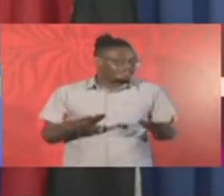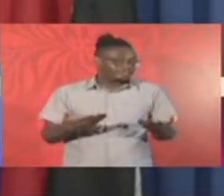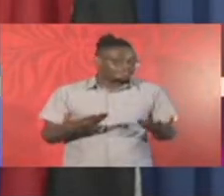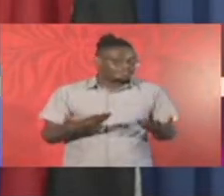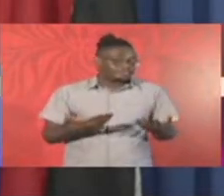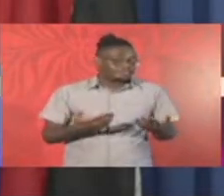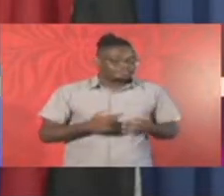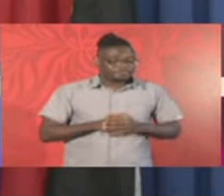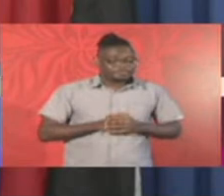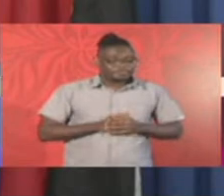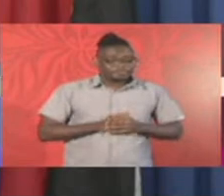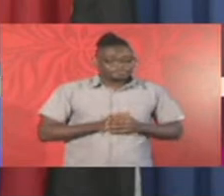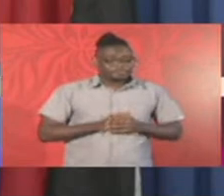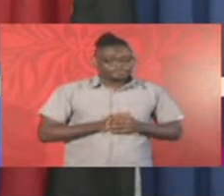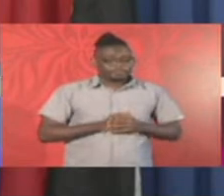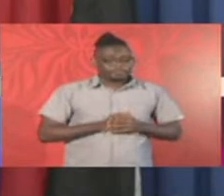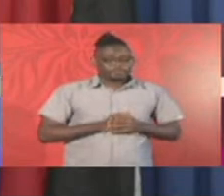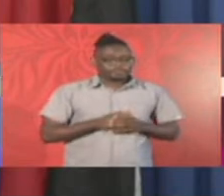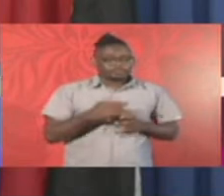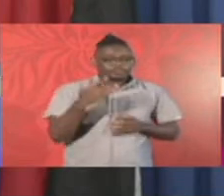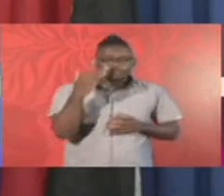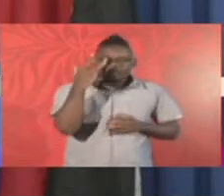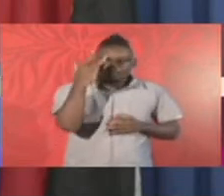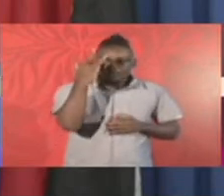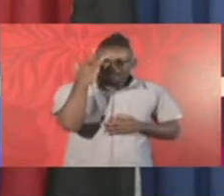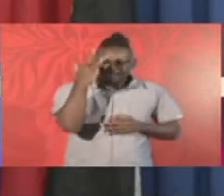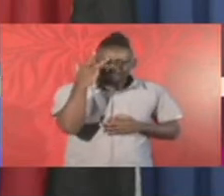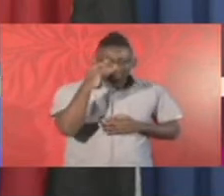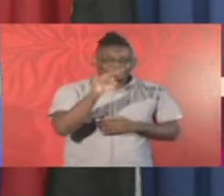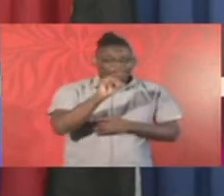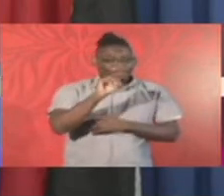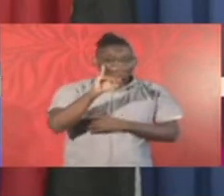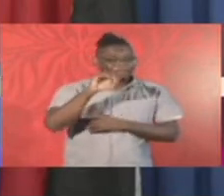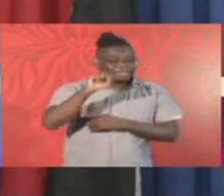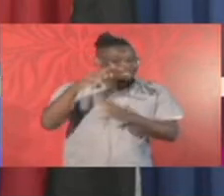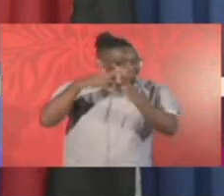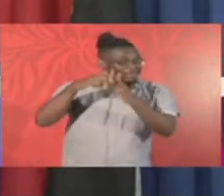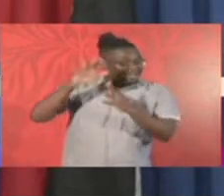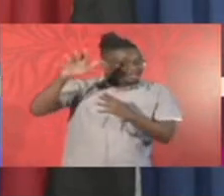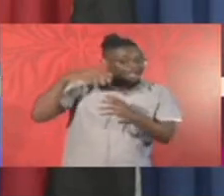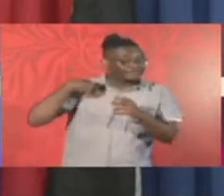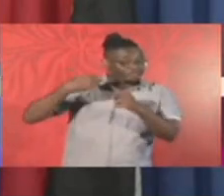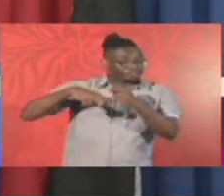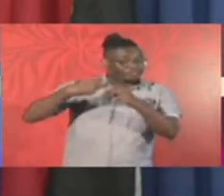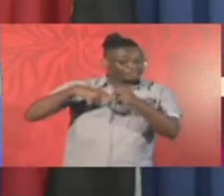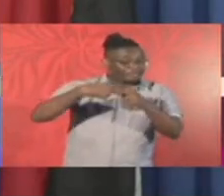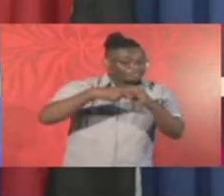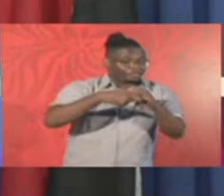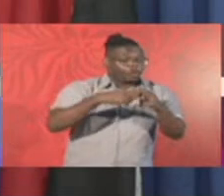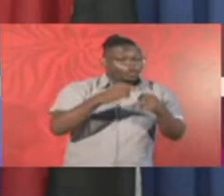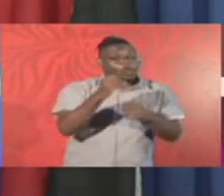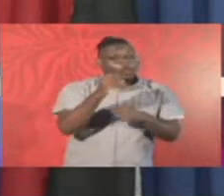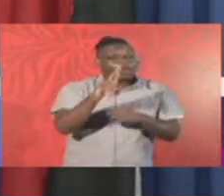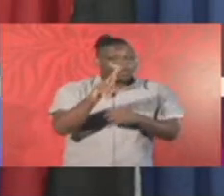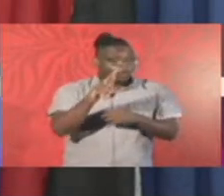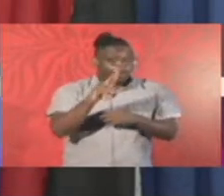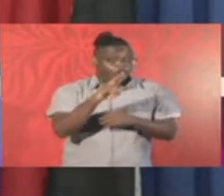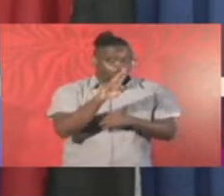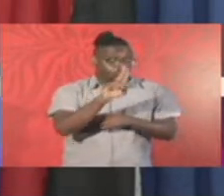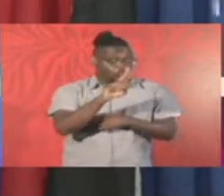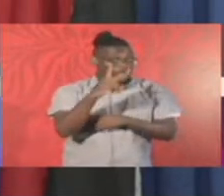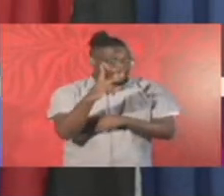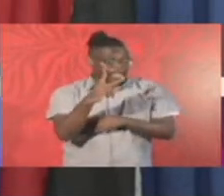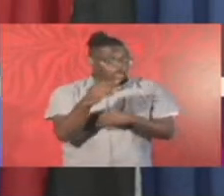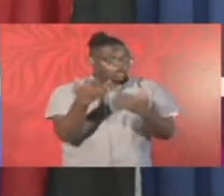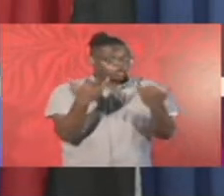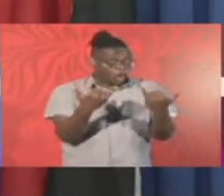and still in trouble, we could probably end up like the United Kingdom, which is heavily vaccinated. The virus is raging